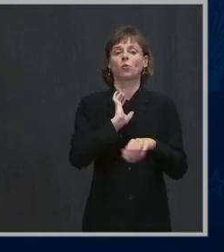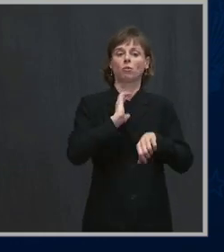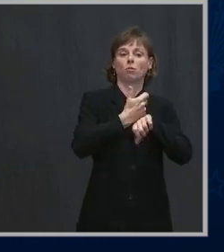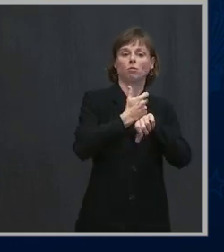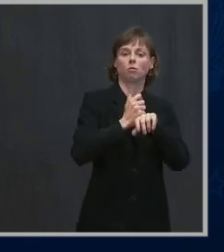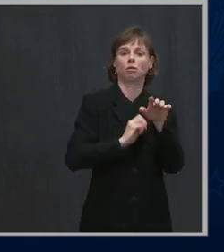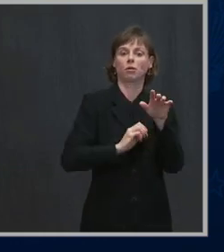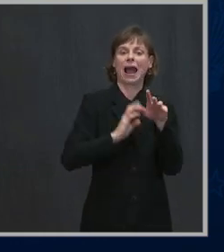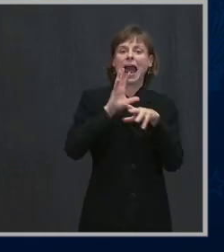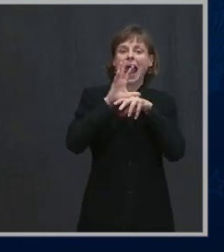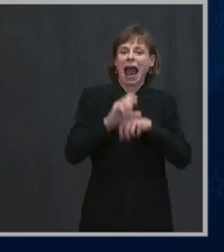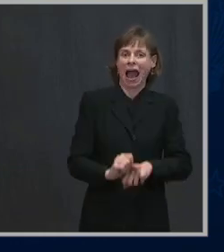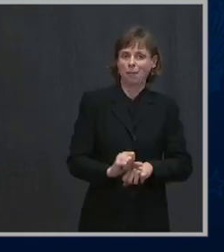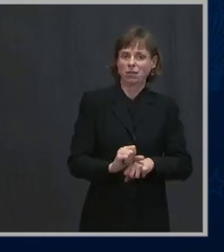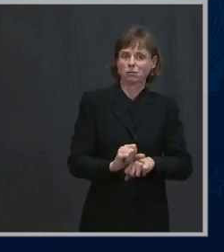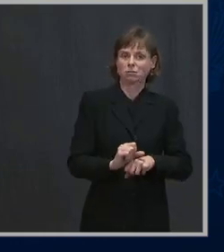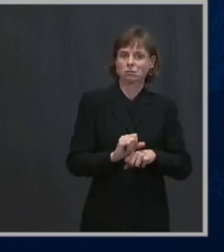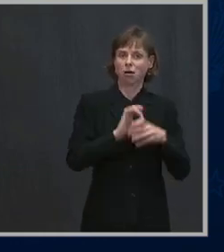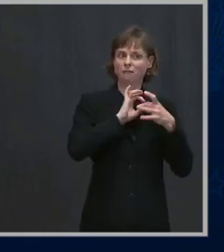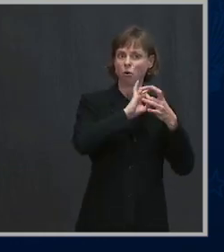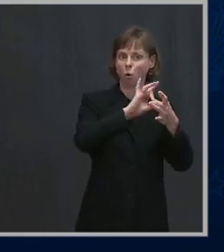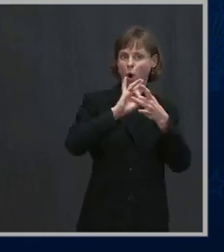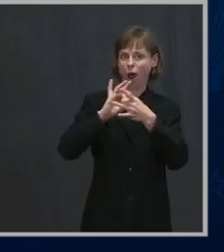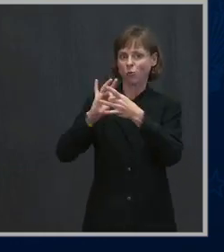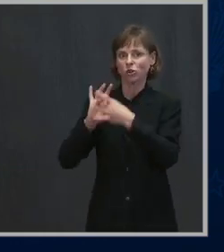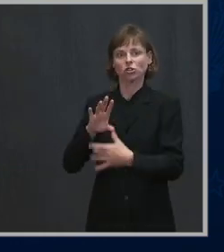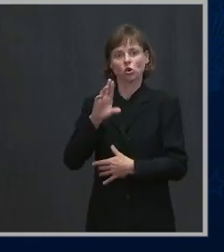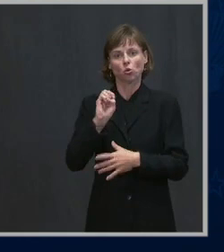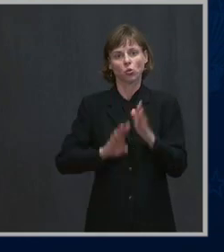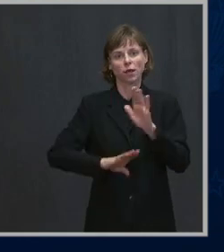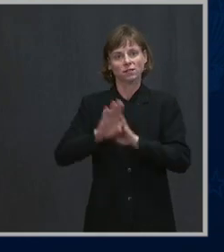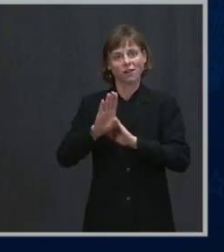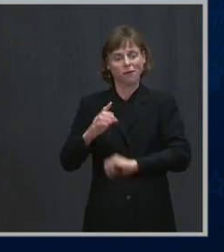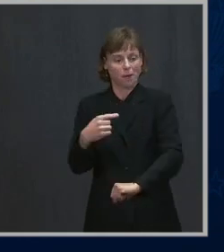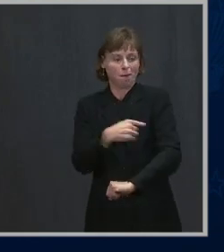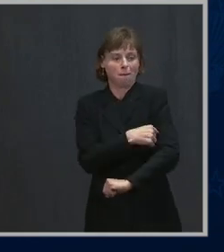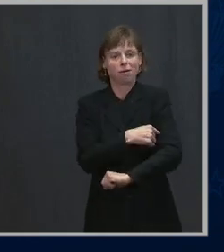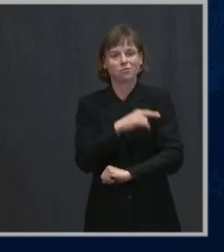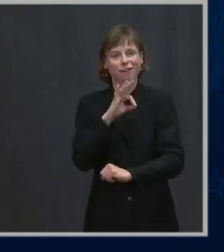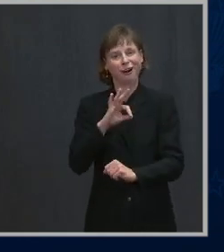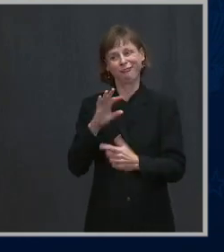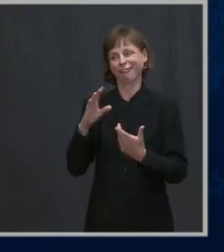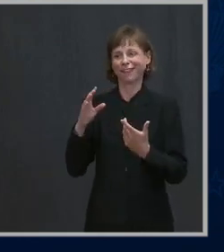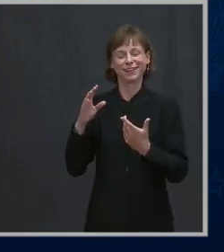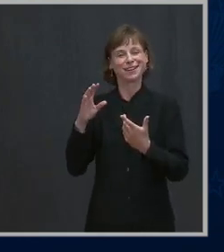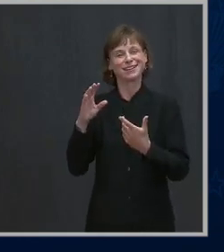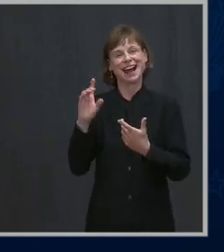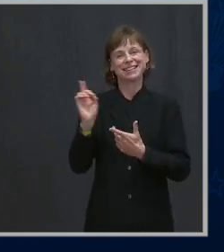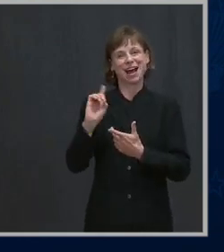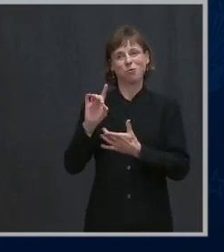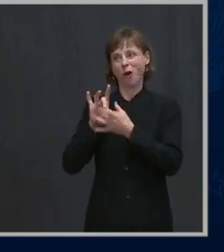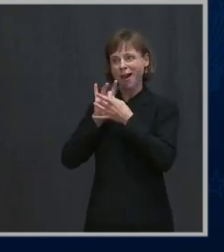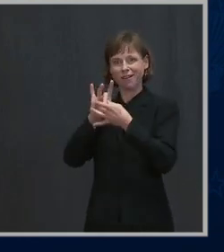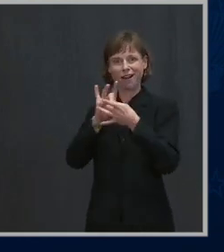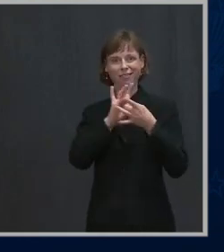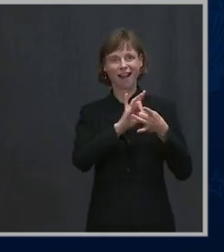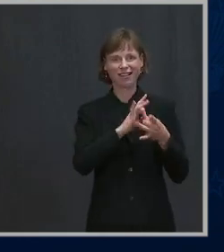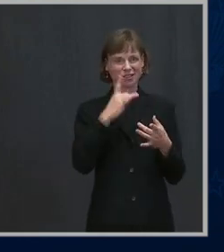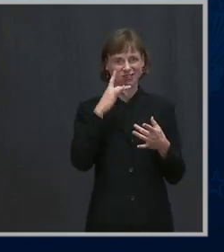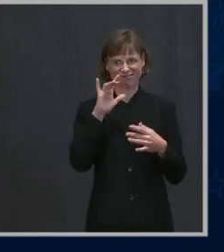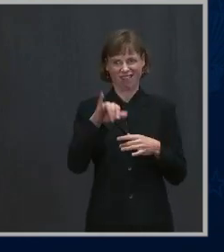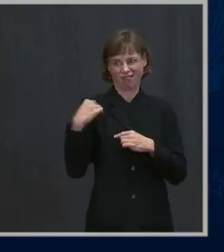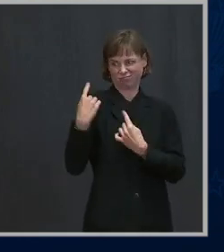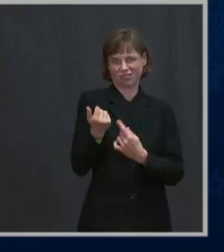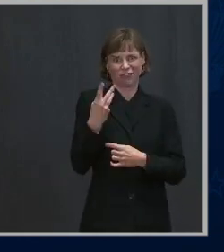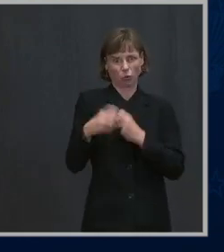rebuilding the muscle of democratic alliances that have atrophied over the past few years of neglect and i would